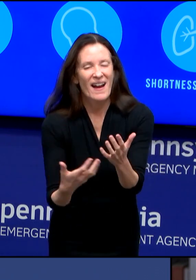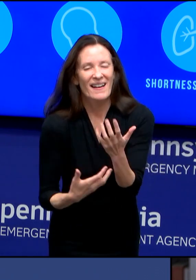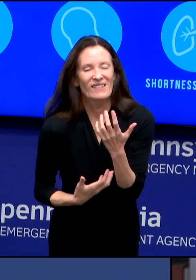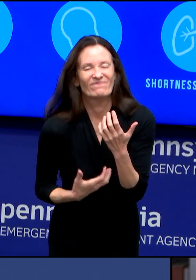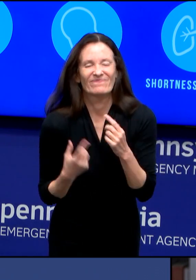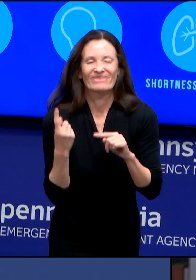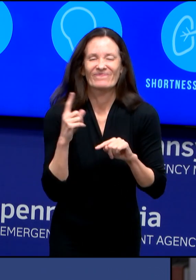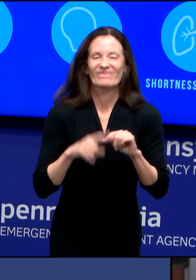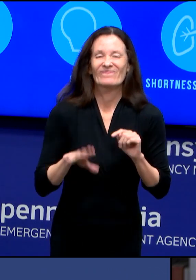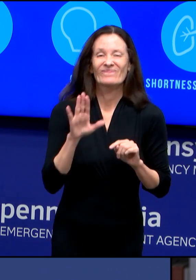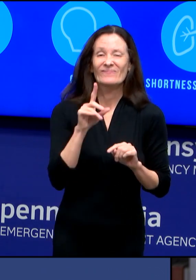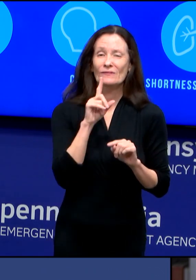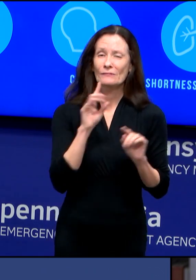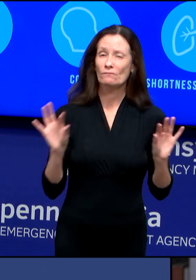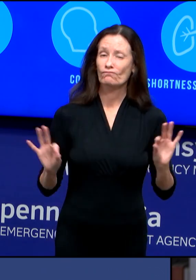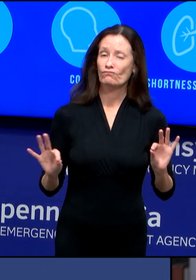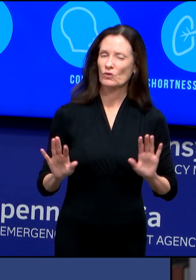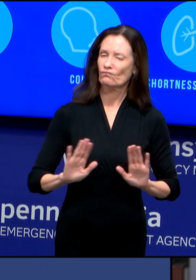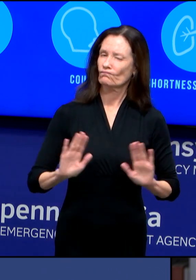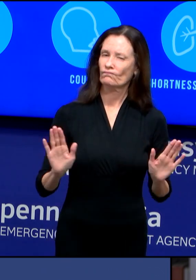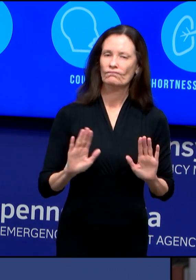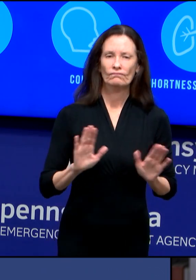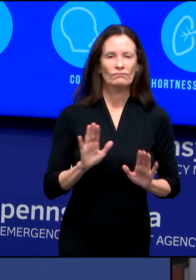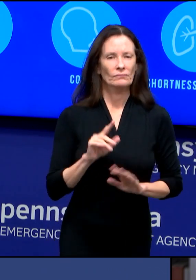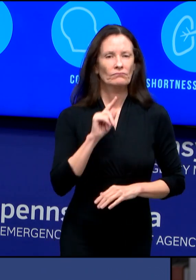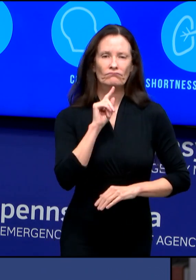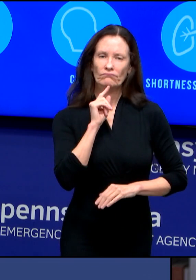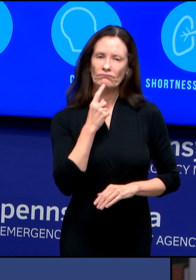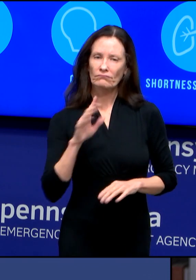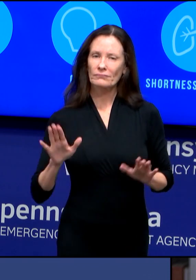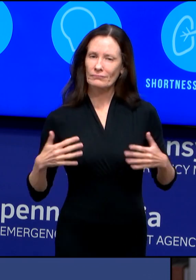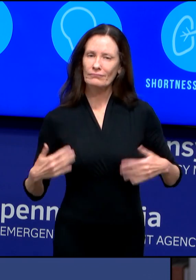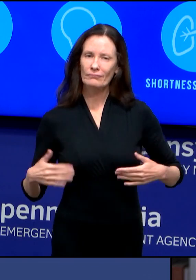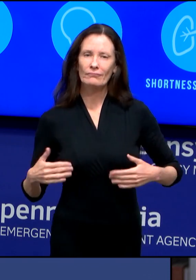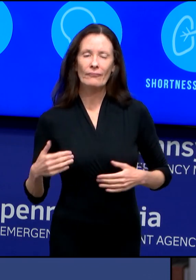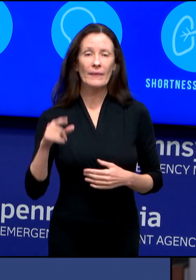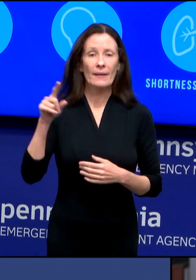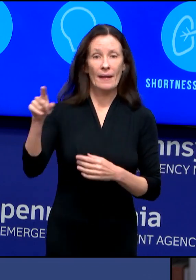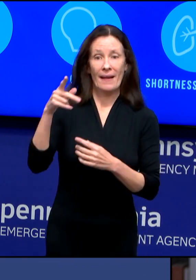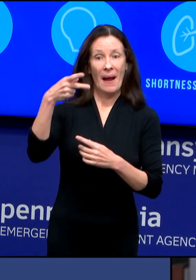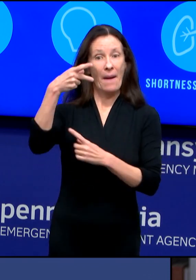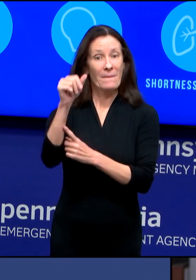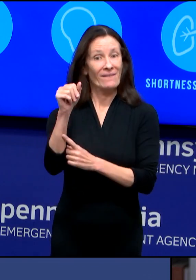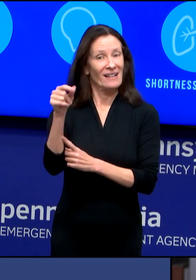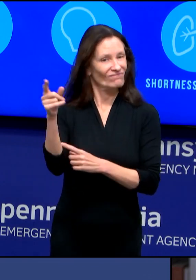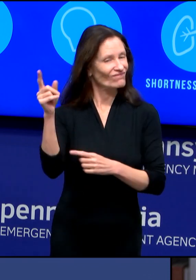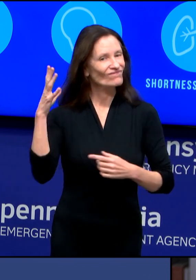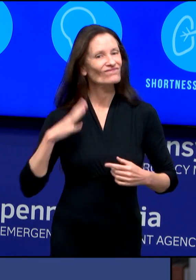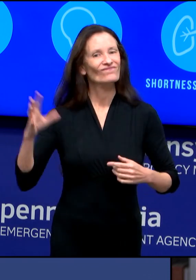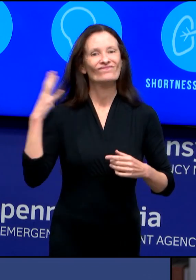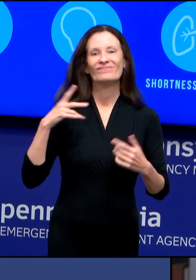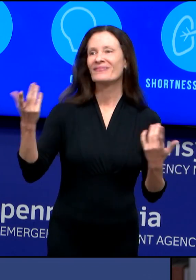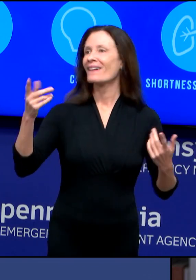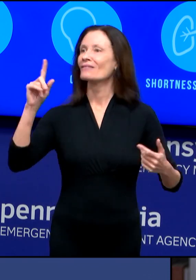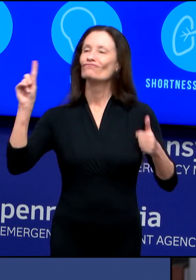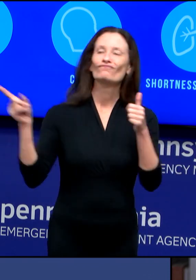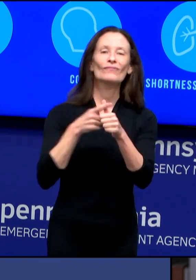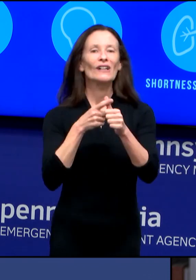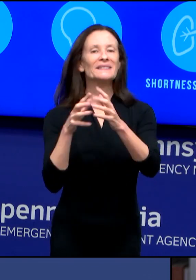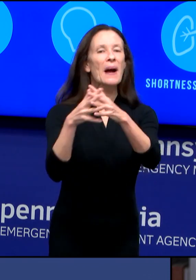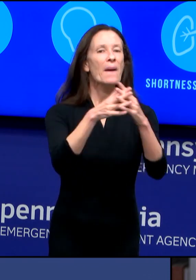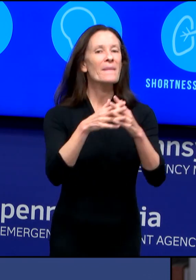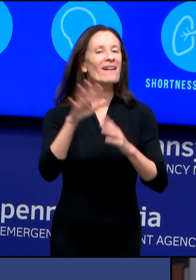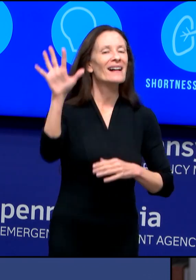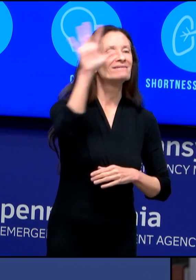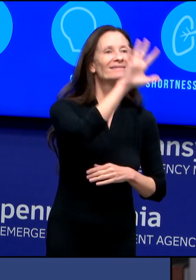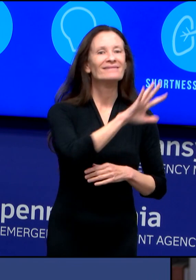is the birthplace of American freedom. Our economy and our way of life were built on this freedom, and it is this freedom I seek to